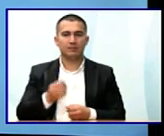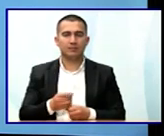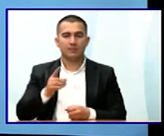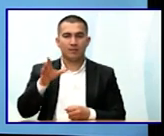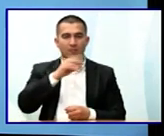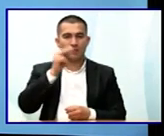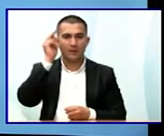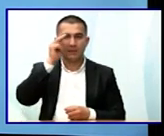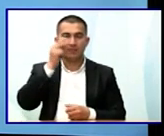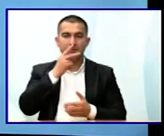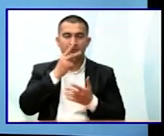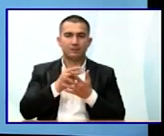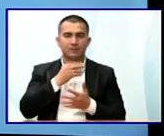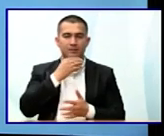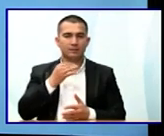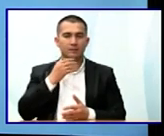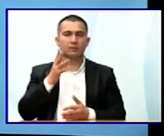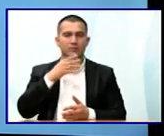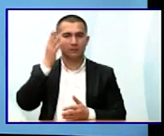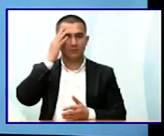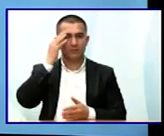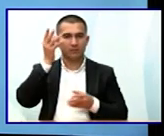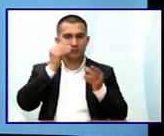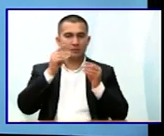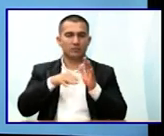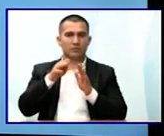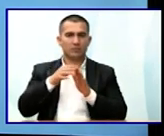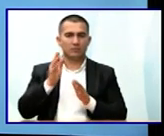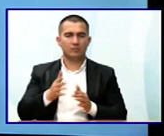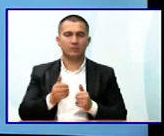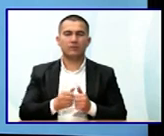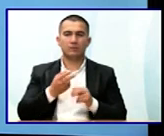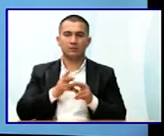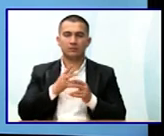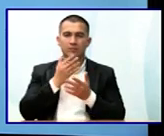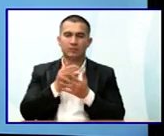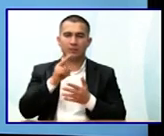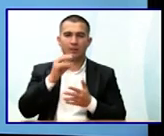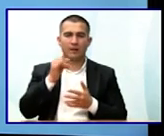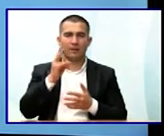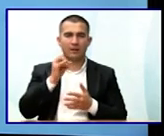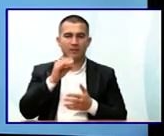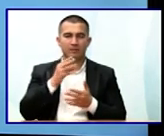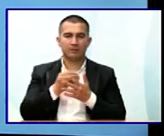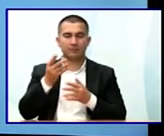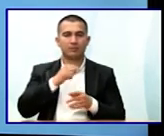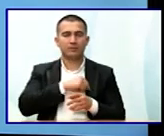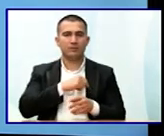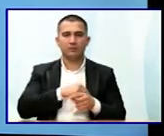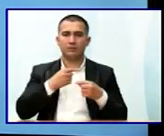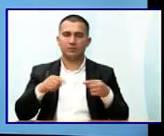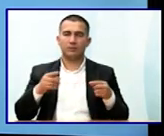ust deb ataladi. Payvand qilish uchun o'stirilgan urug' ko'chati esa payvand tag deb